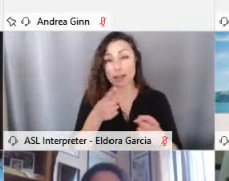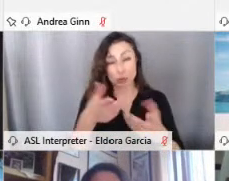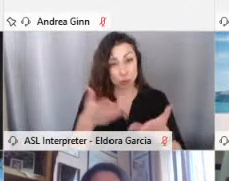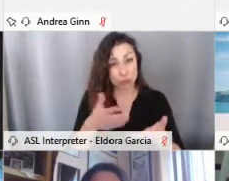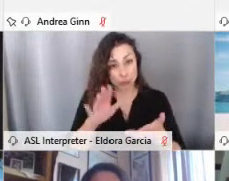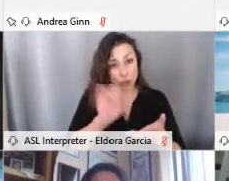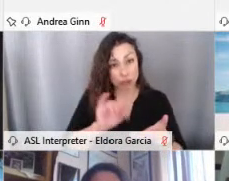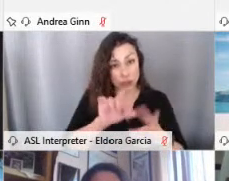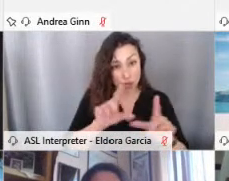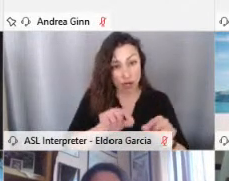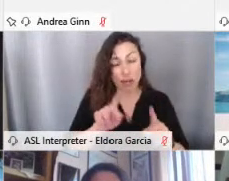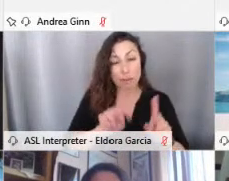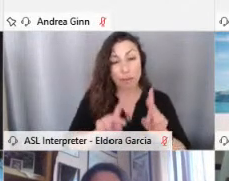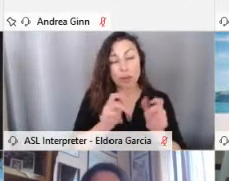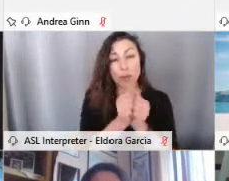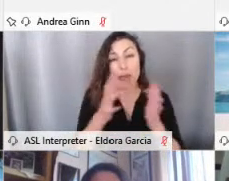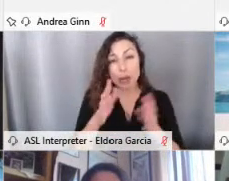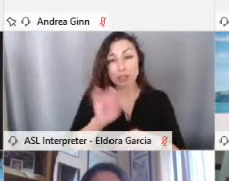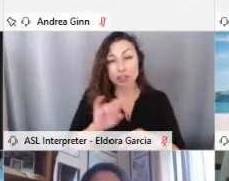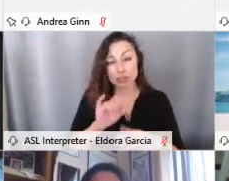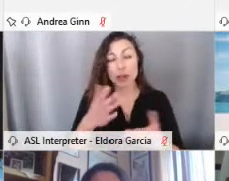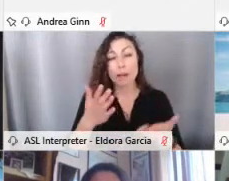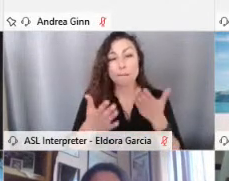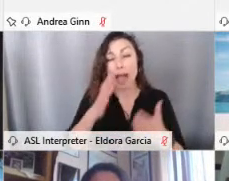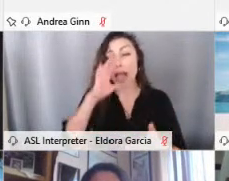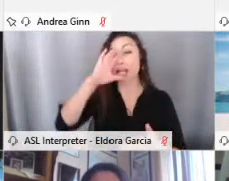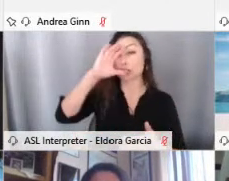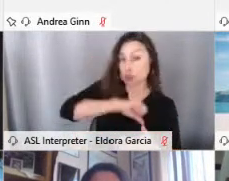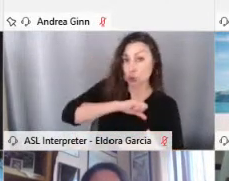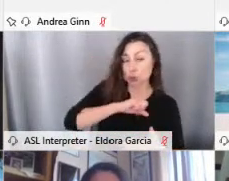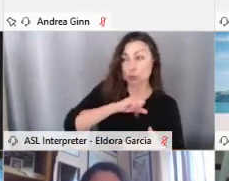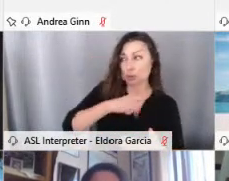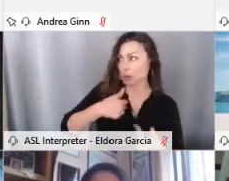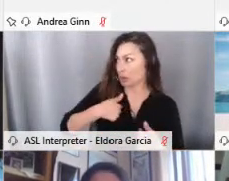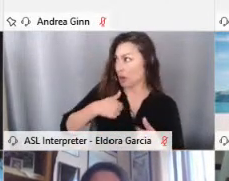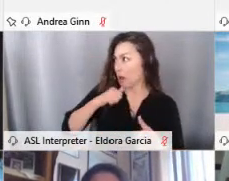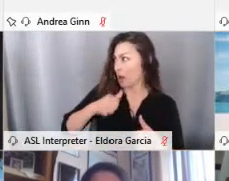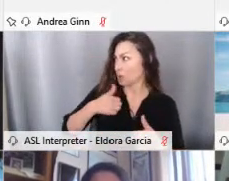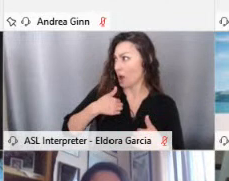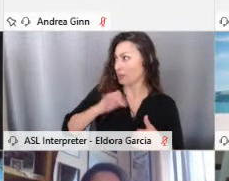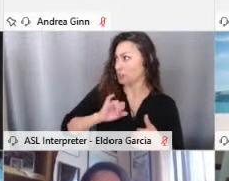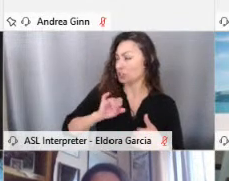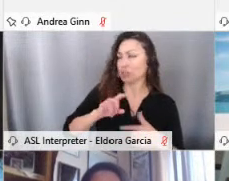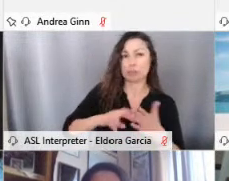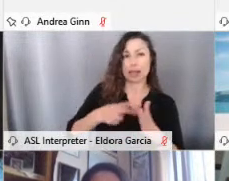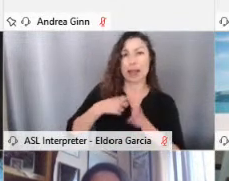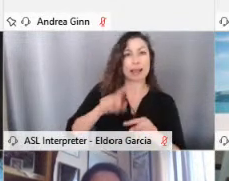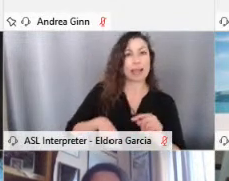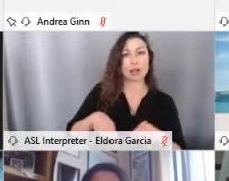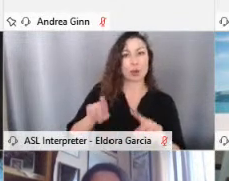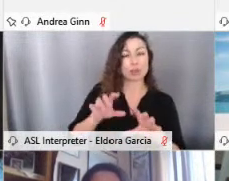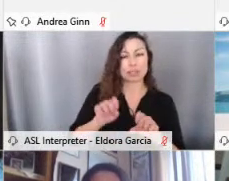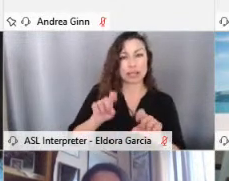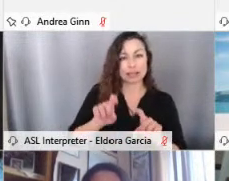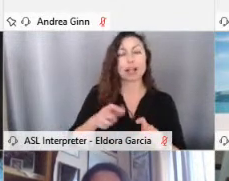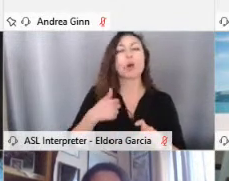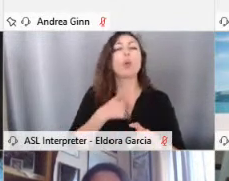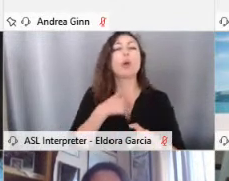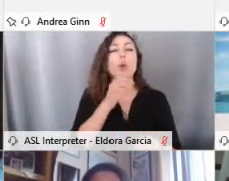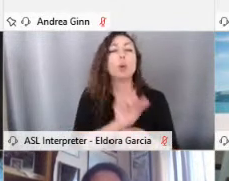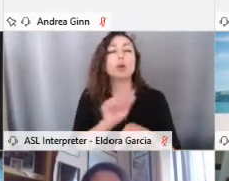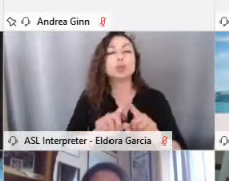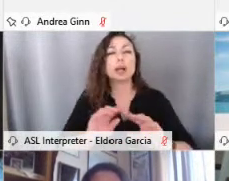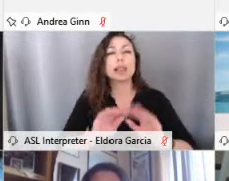insurance card, people without insurance might assume that they're not covered and can't get the test. And so we will work on clarifying